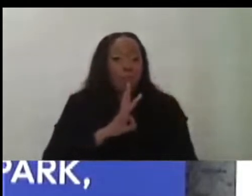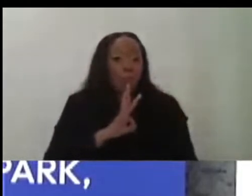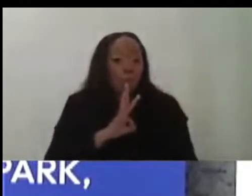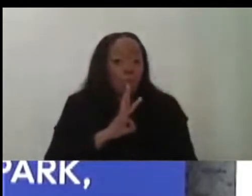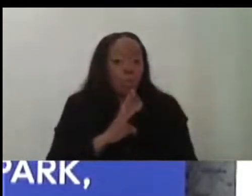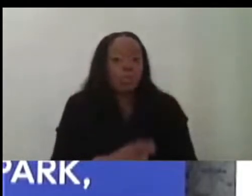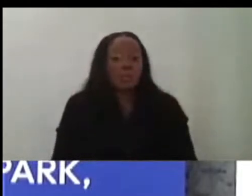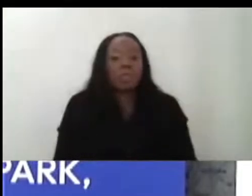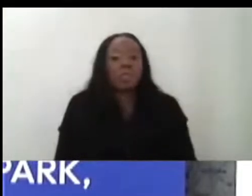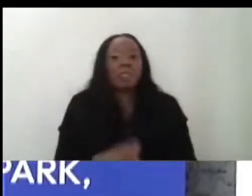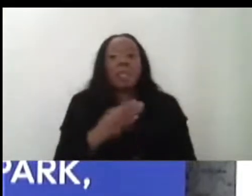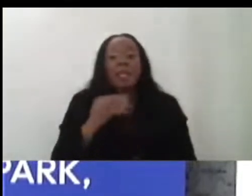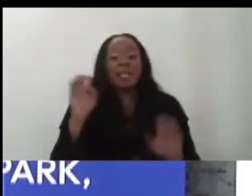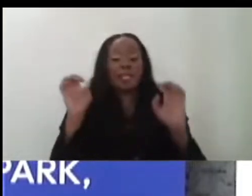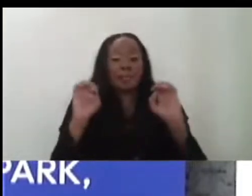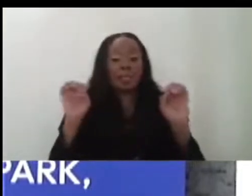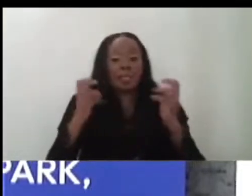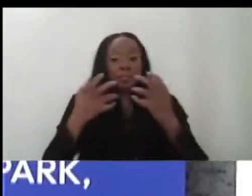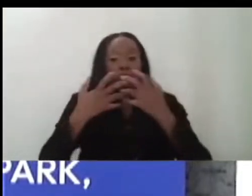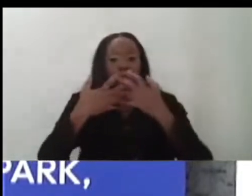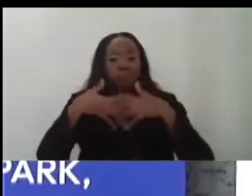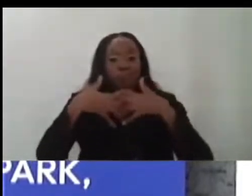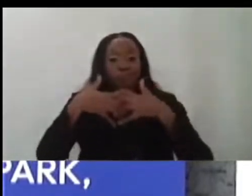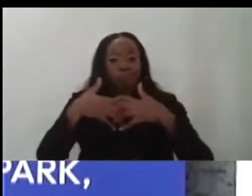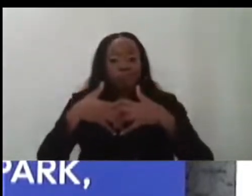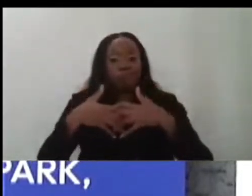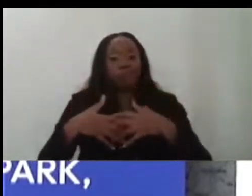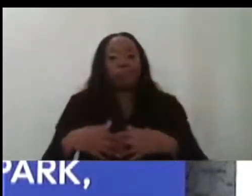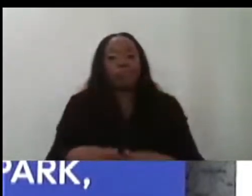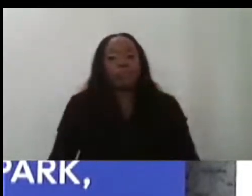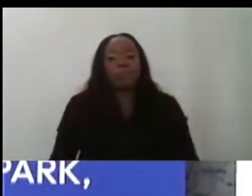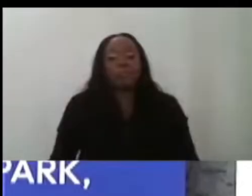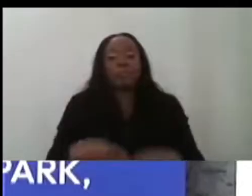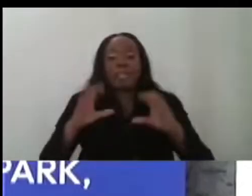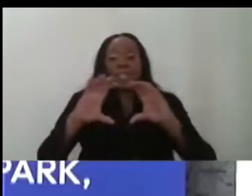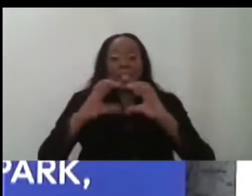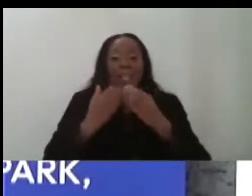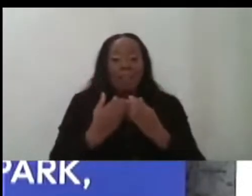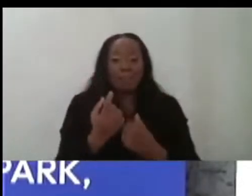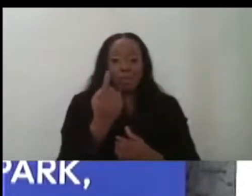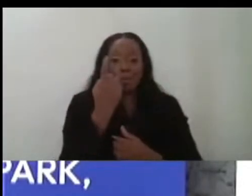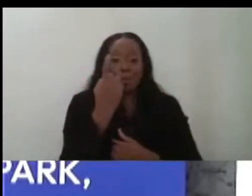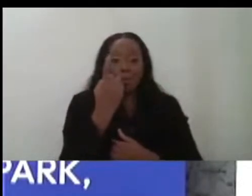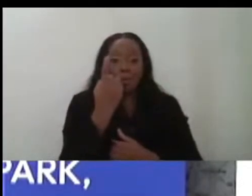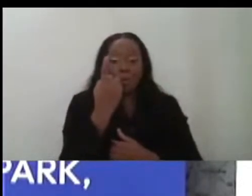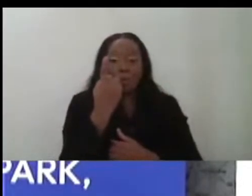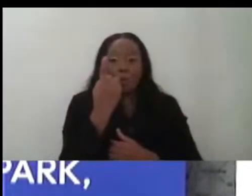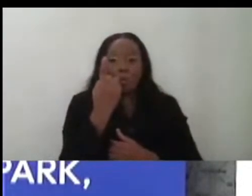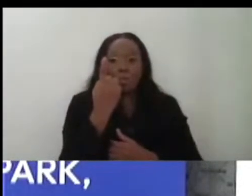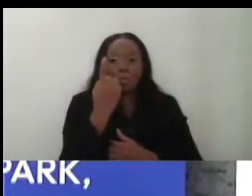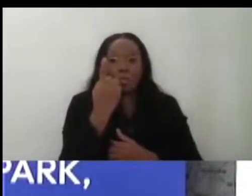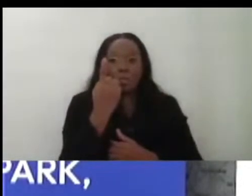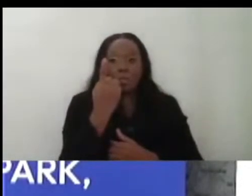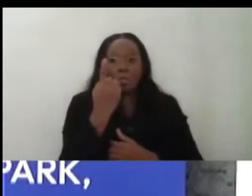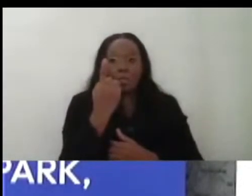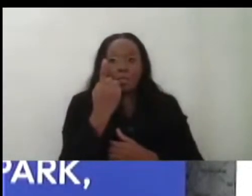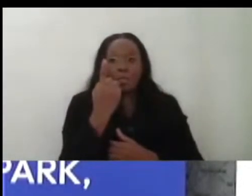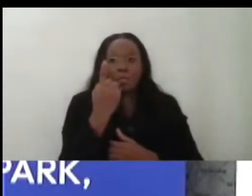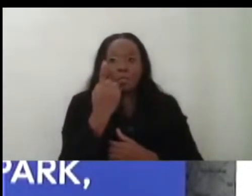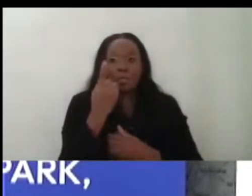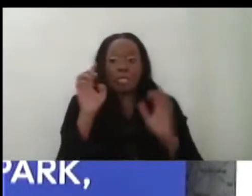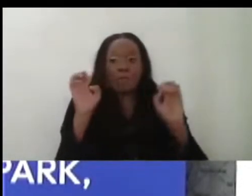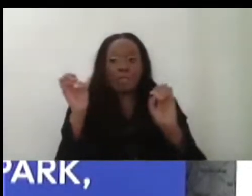emergency generation. You will see that the Category 1 shelters, they have emergency water,